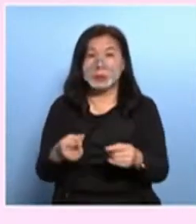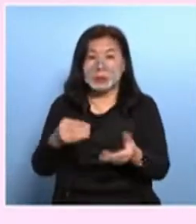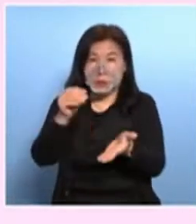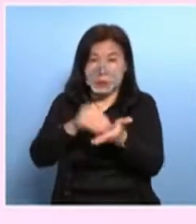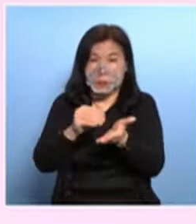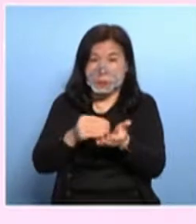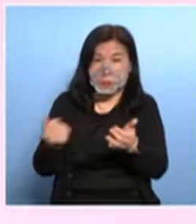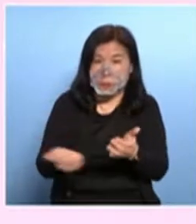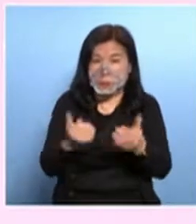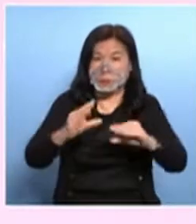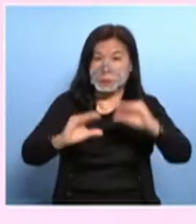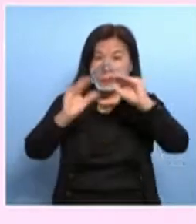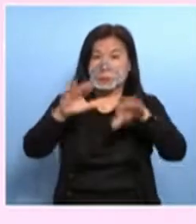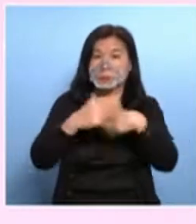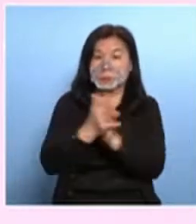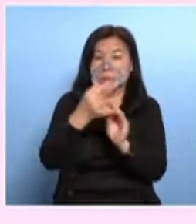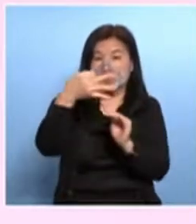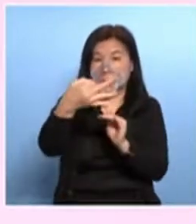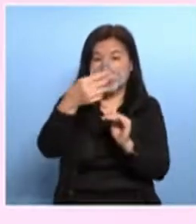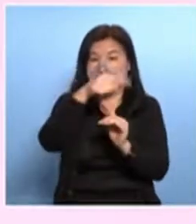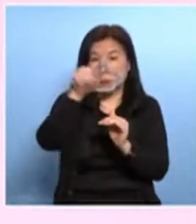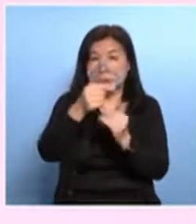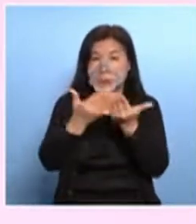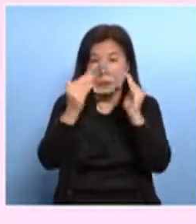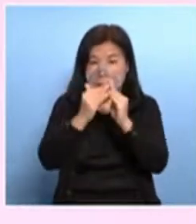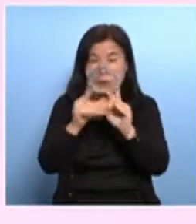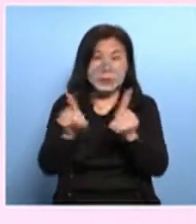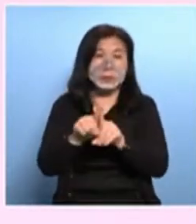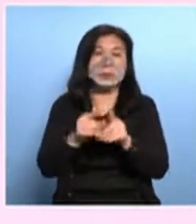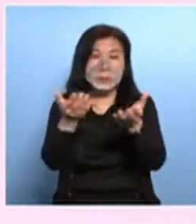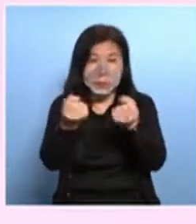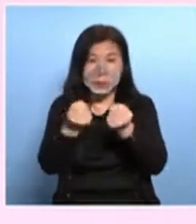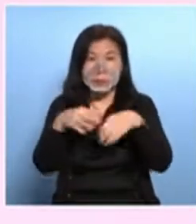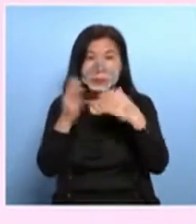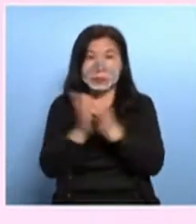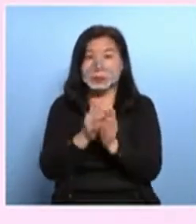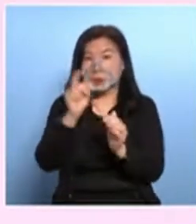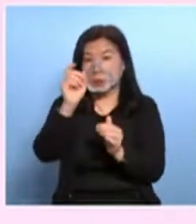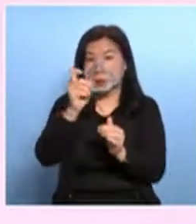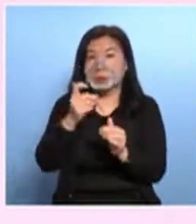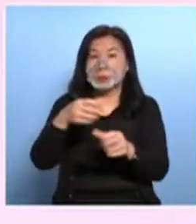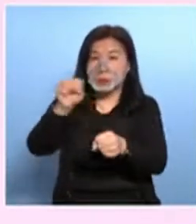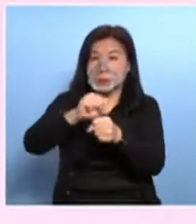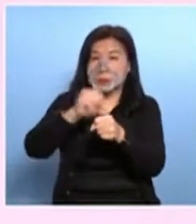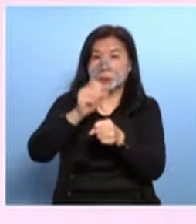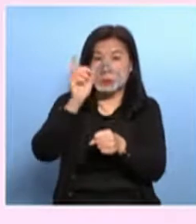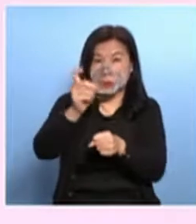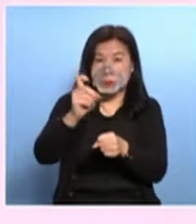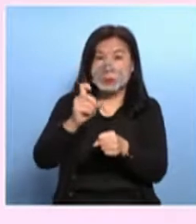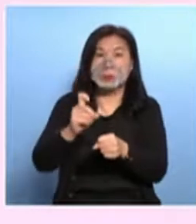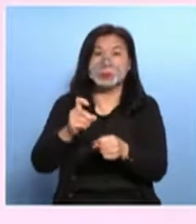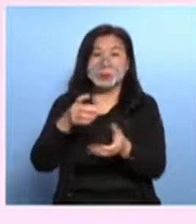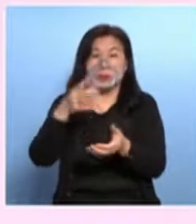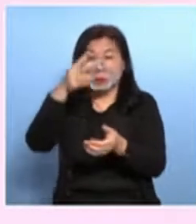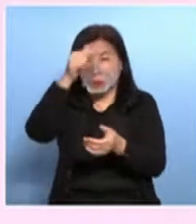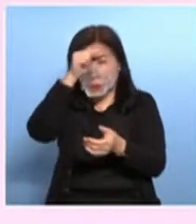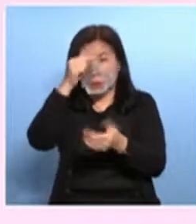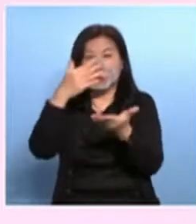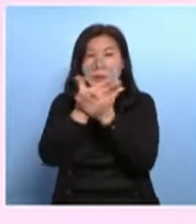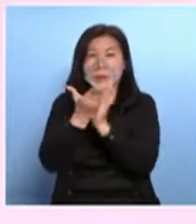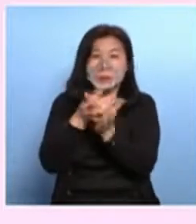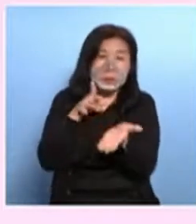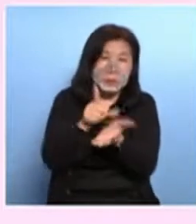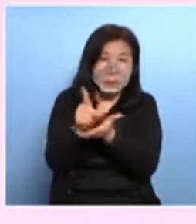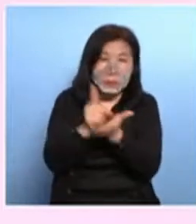Hong Kong, and Hong Kong Polytechnic University. Upon completion of the proposed facilities, the three universities will have the capacity